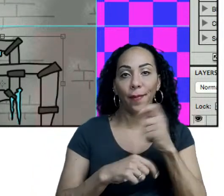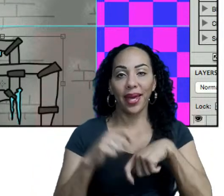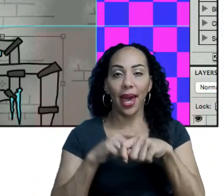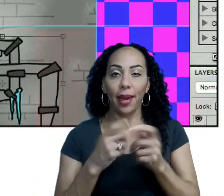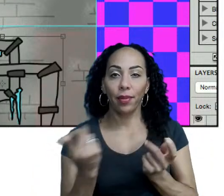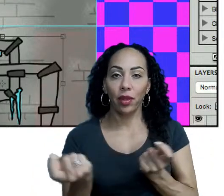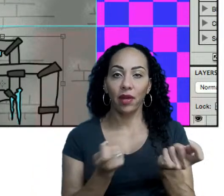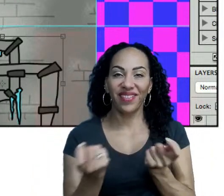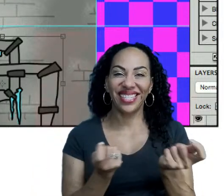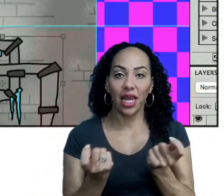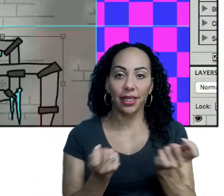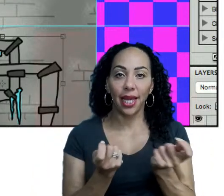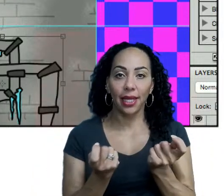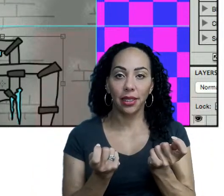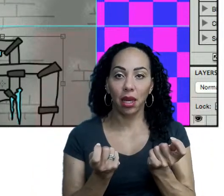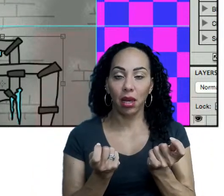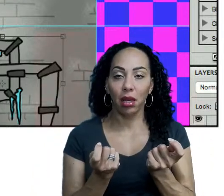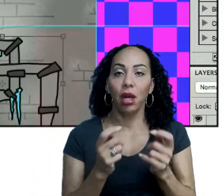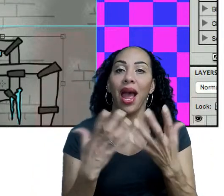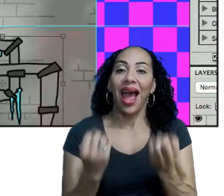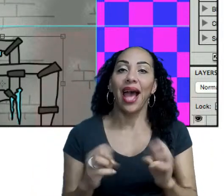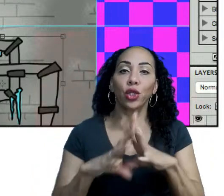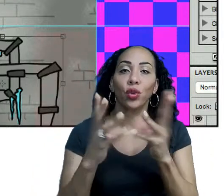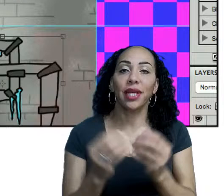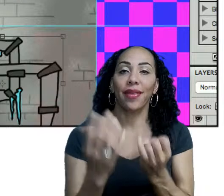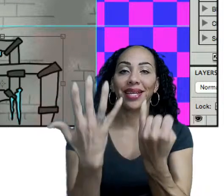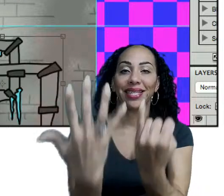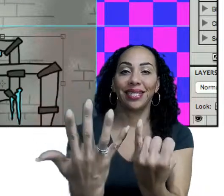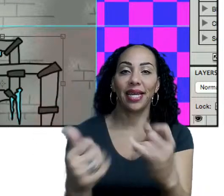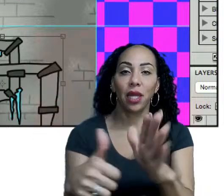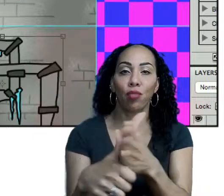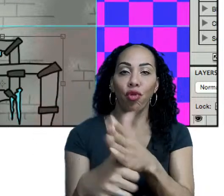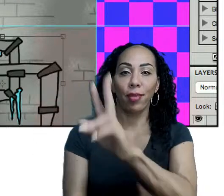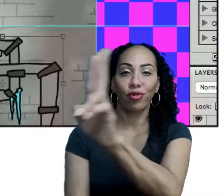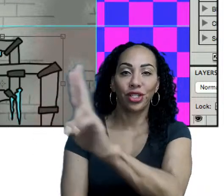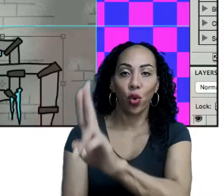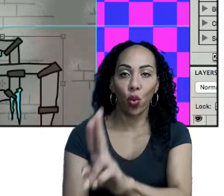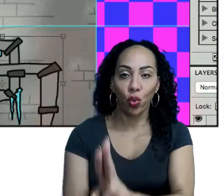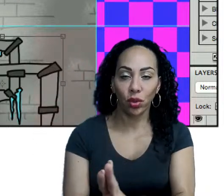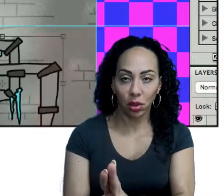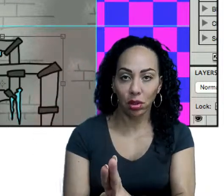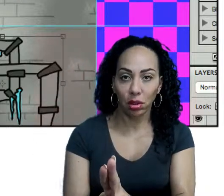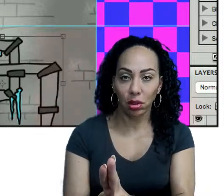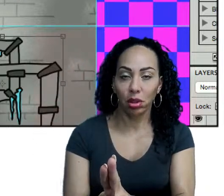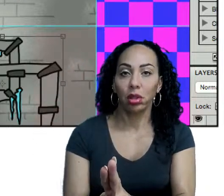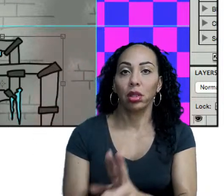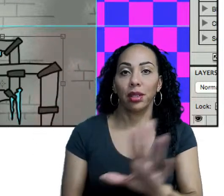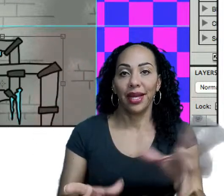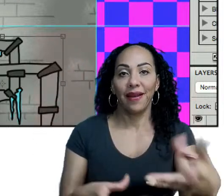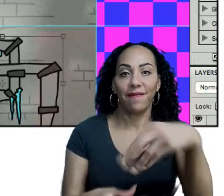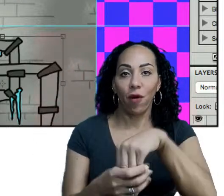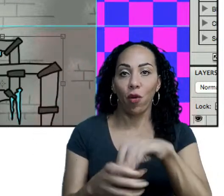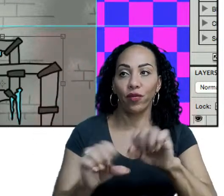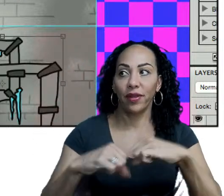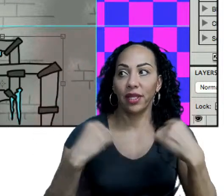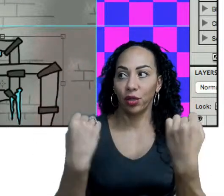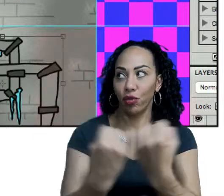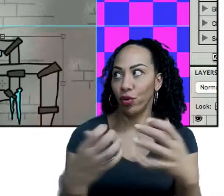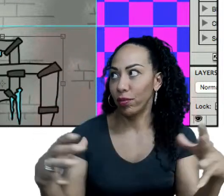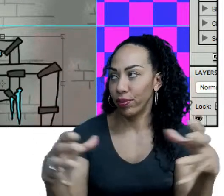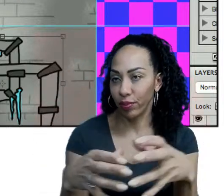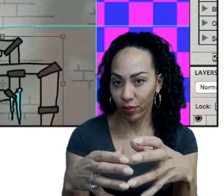schools each year, would be the developers and the creators and the launchers. But then the third party then would